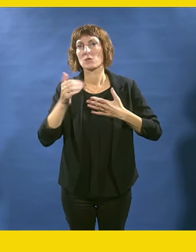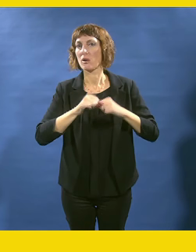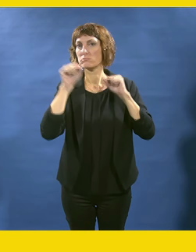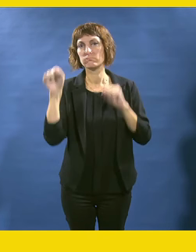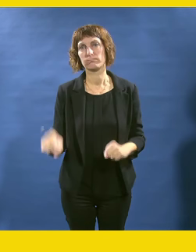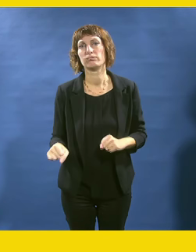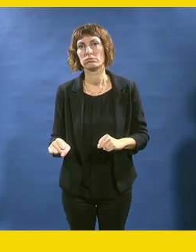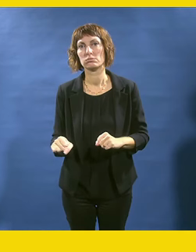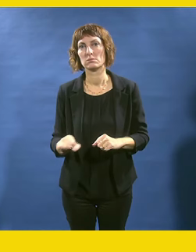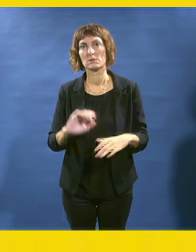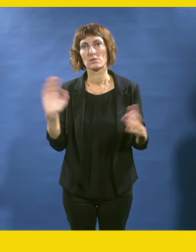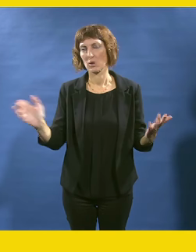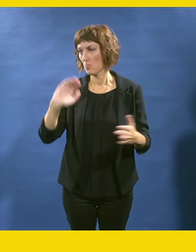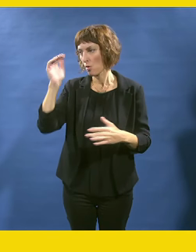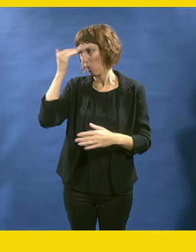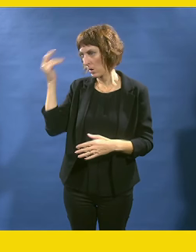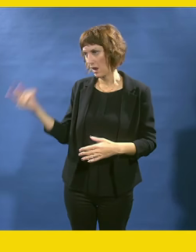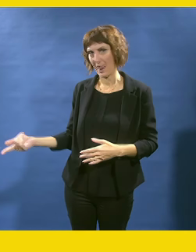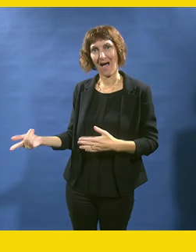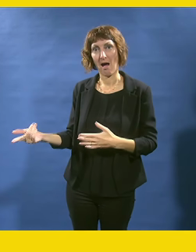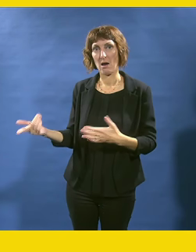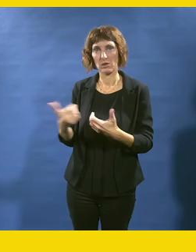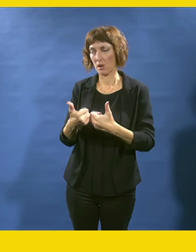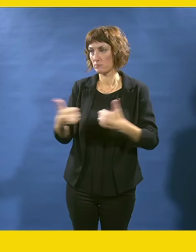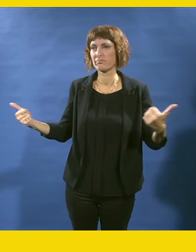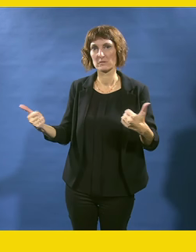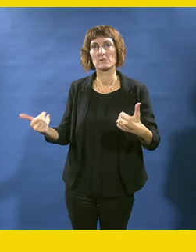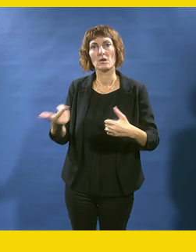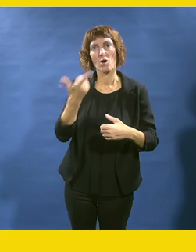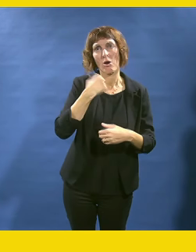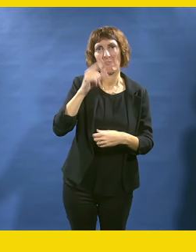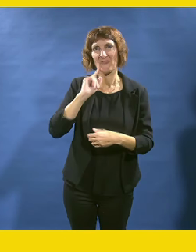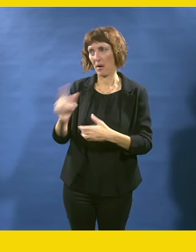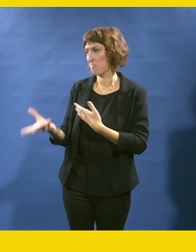heinous crimes. Thank you.